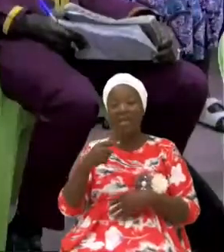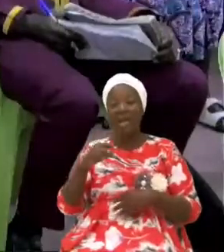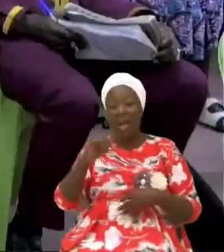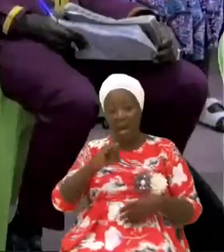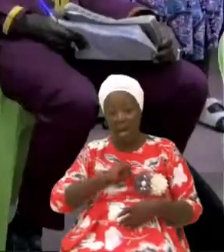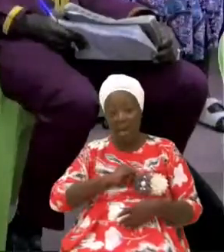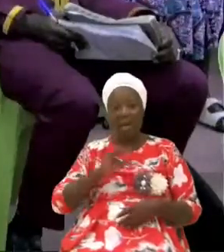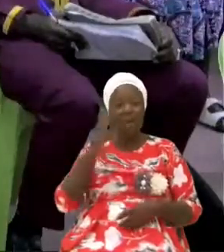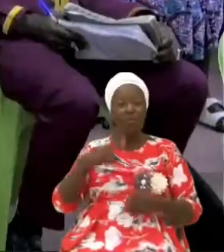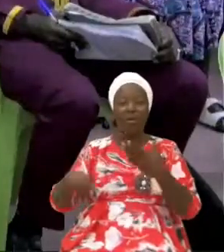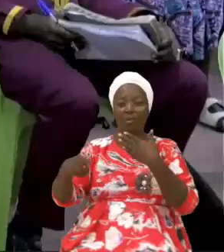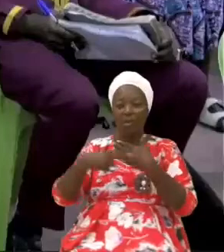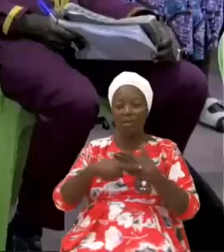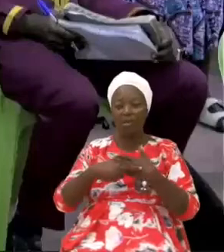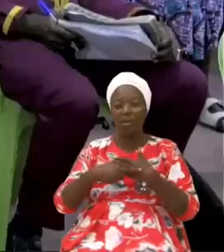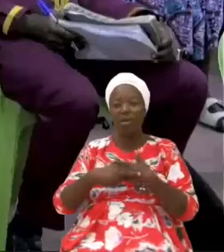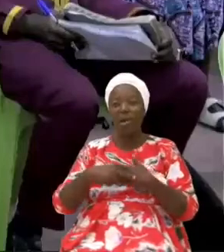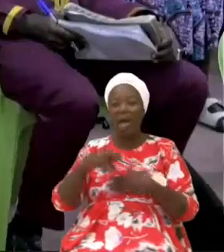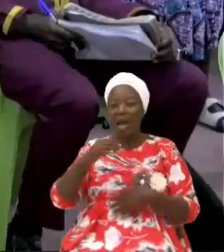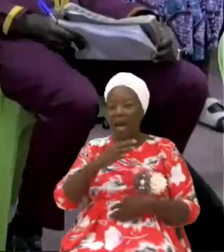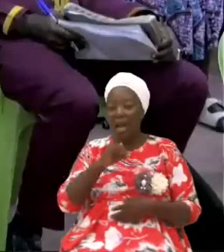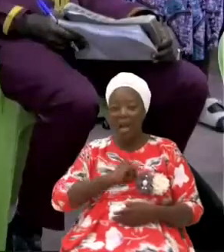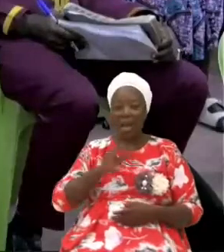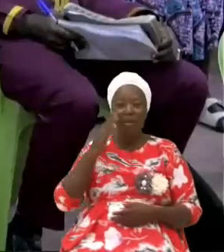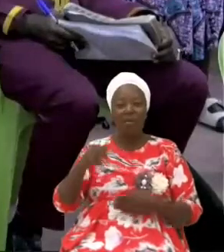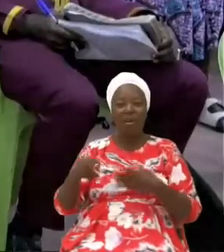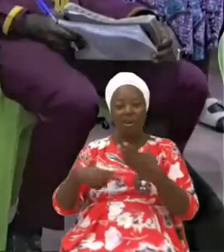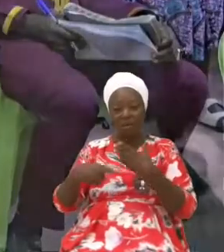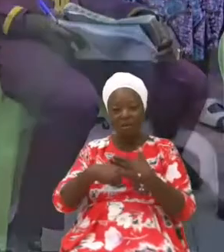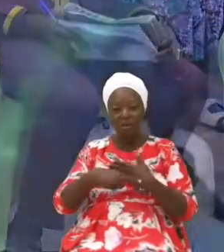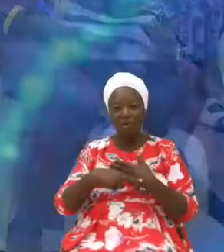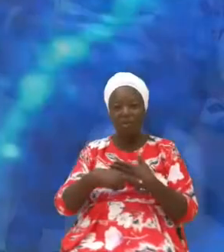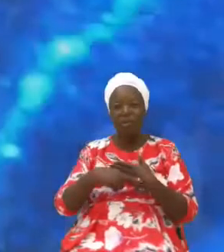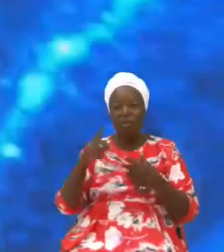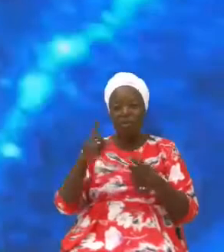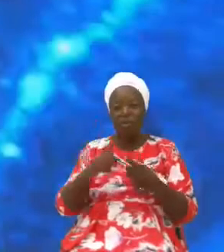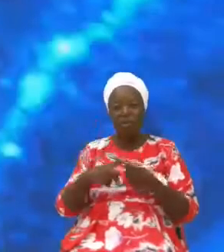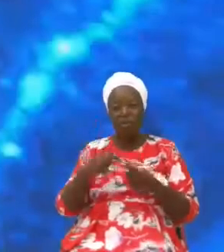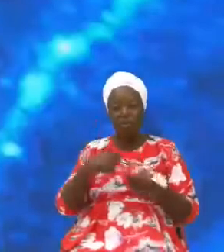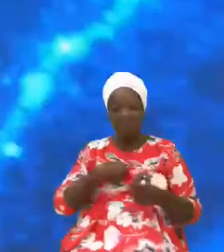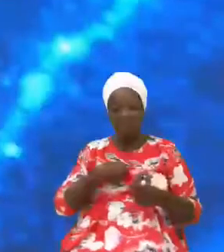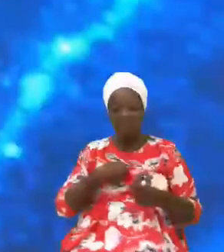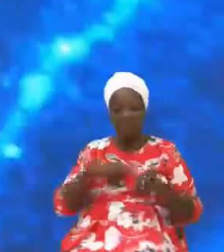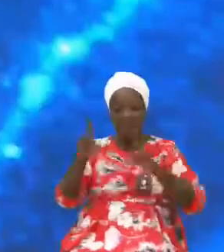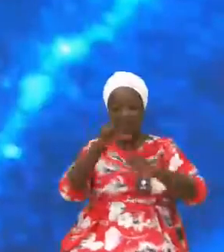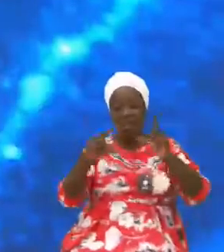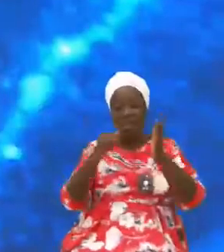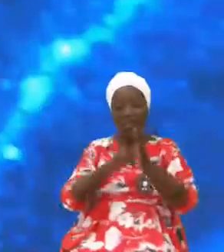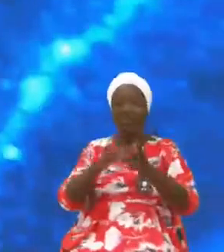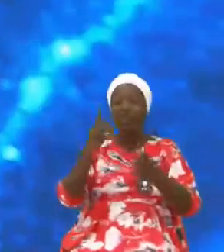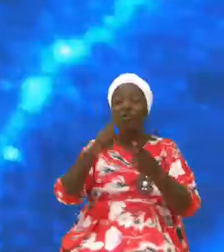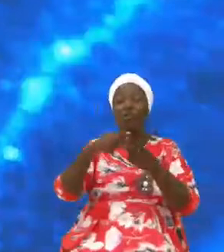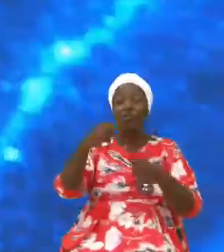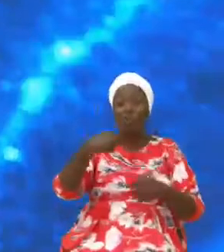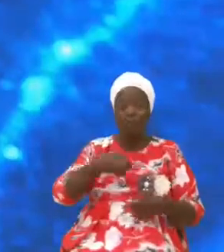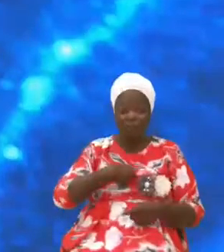said, I will restore, and it will restore